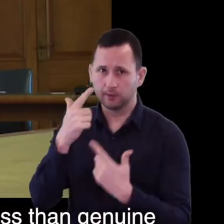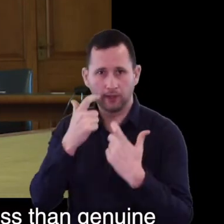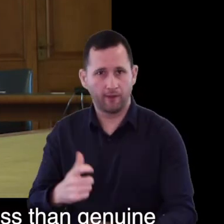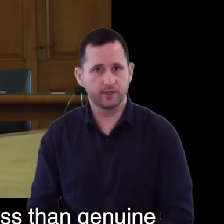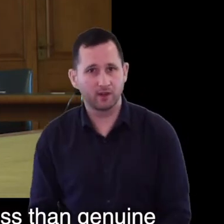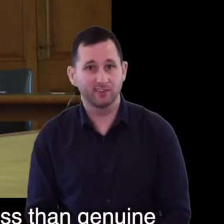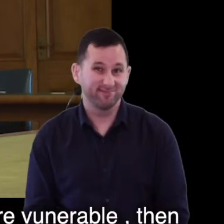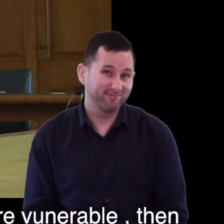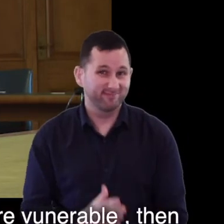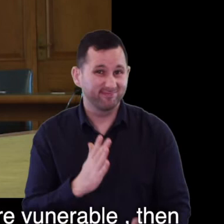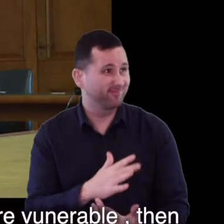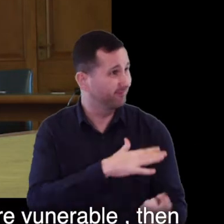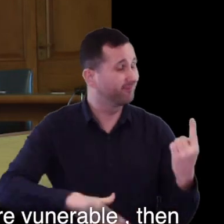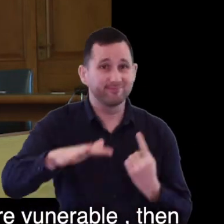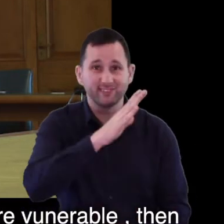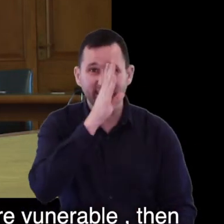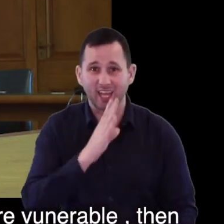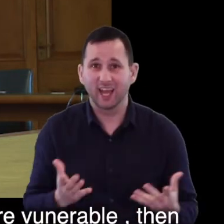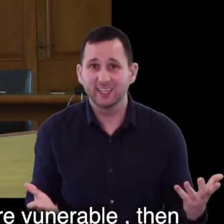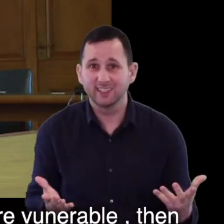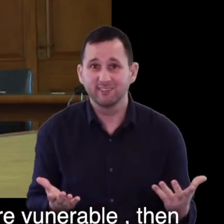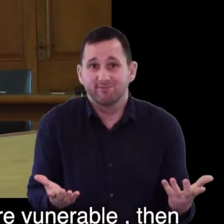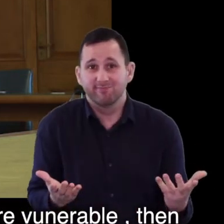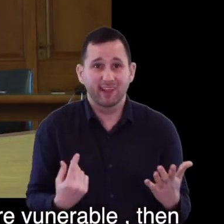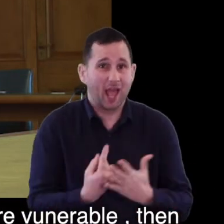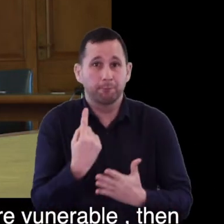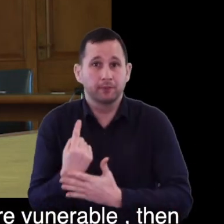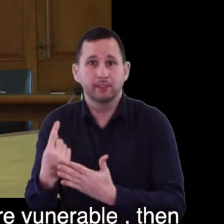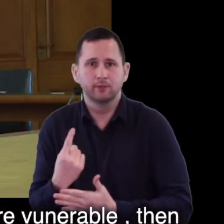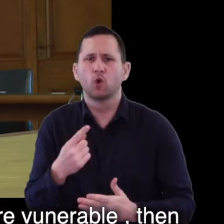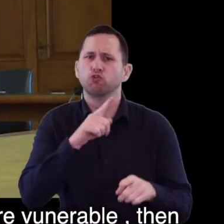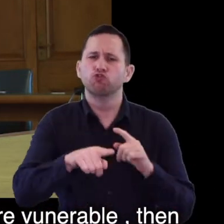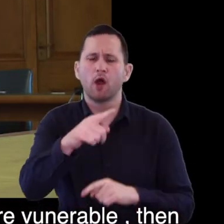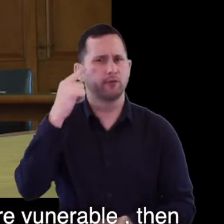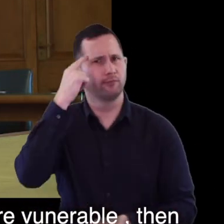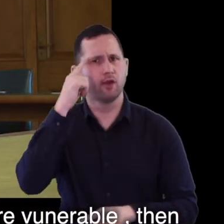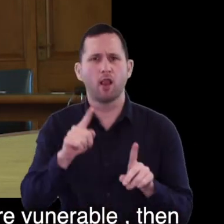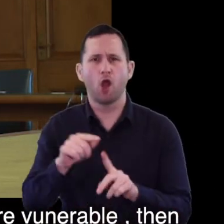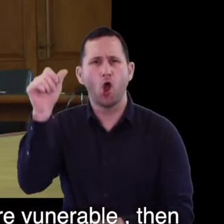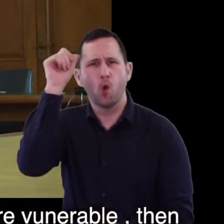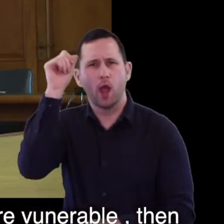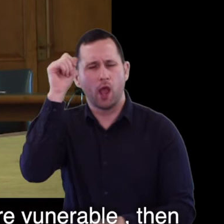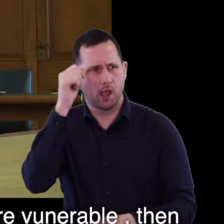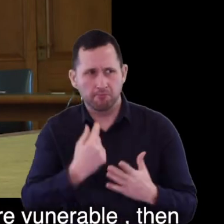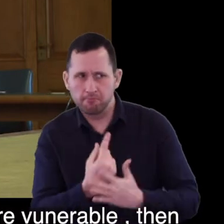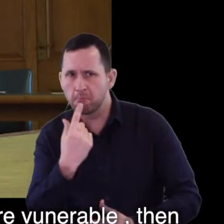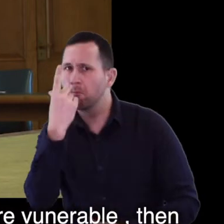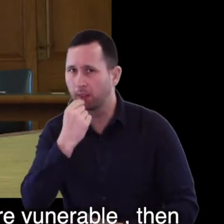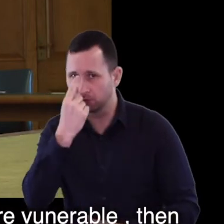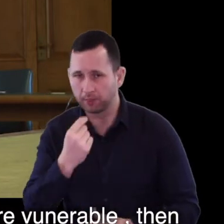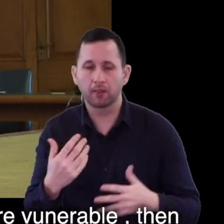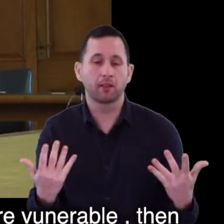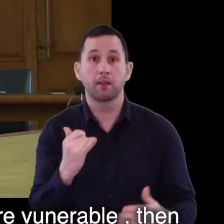intentions, and you should be very mindful of them. And if you have neighbours who are isolated, who